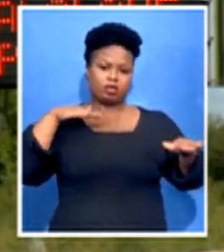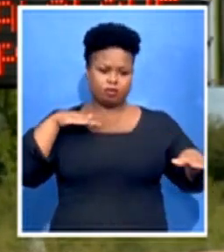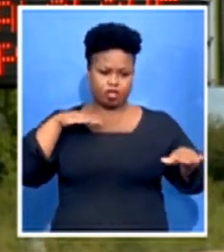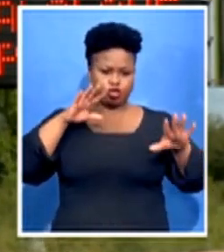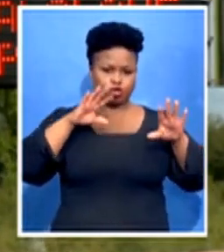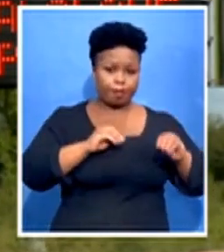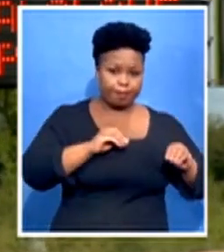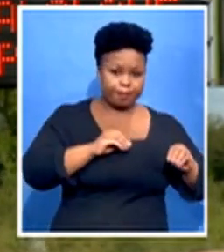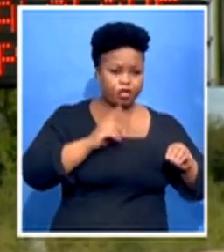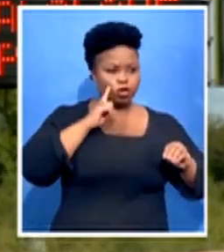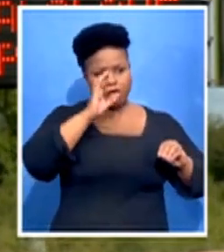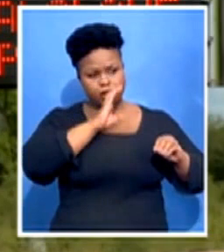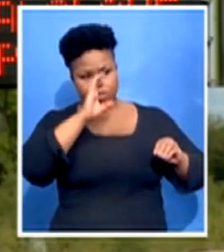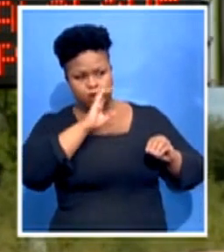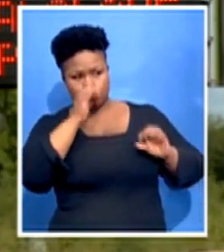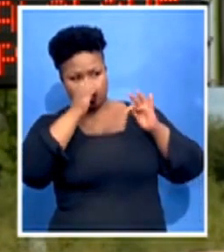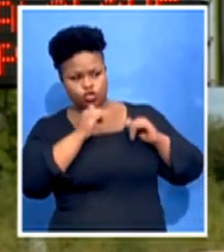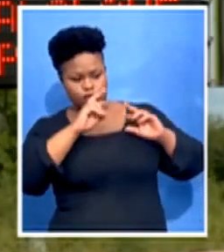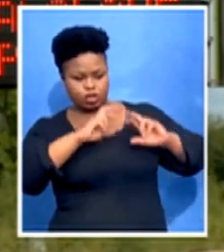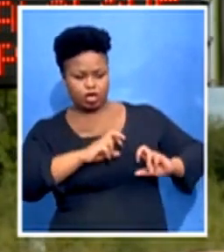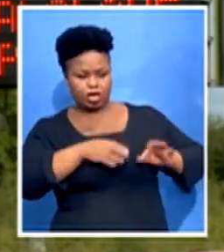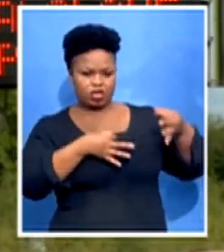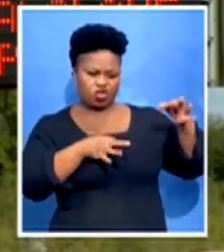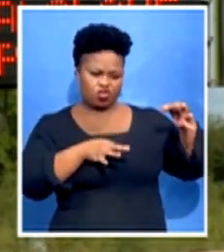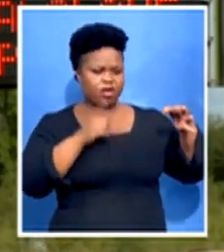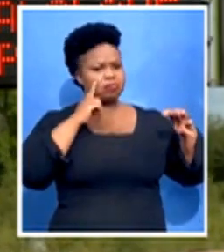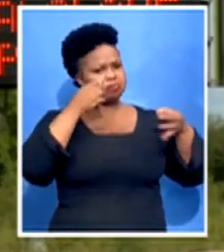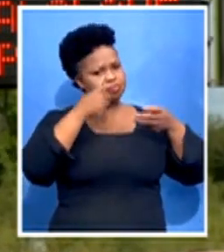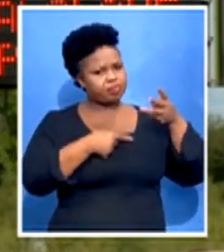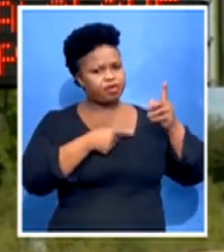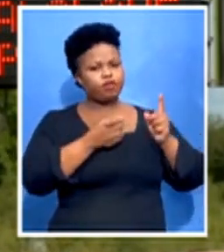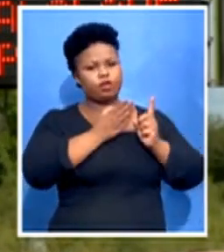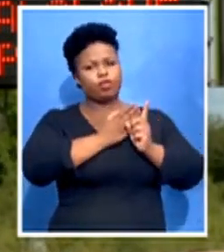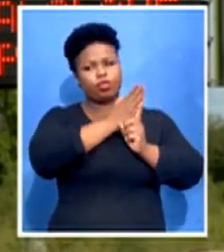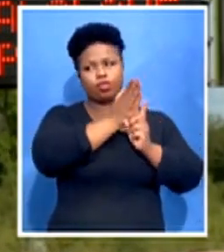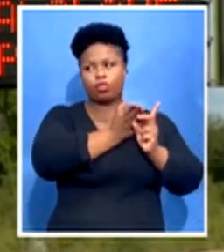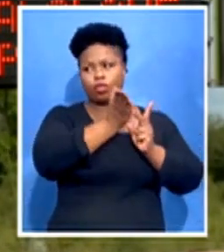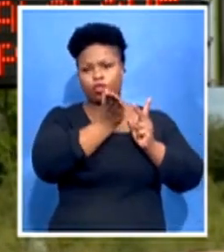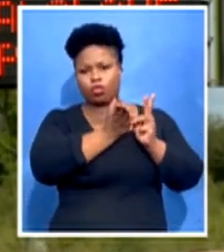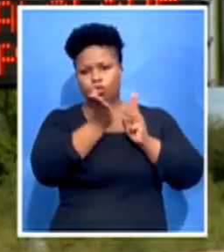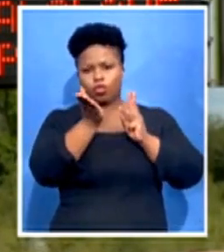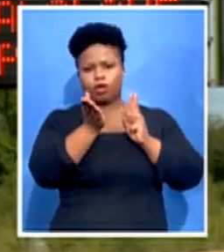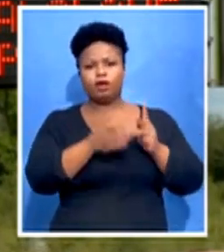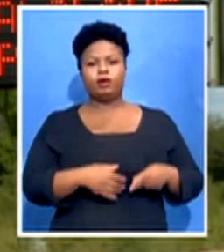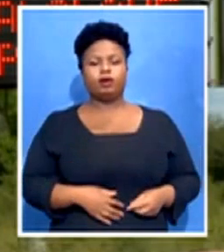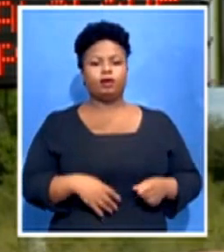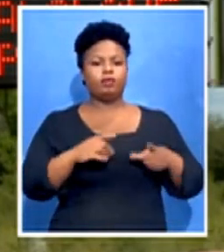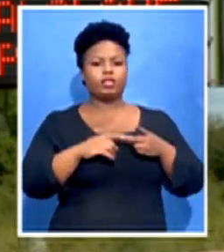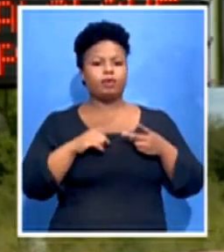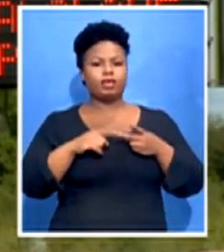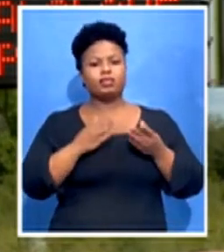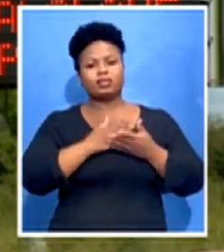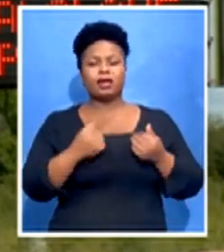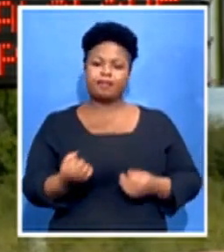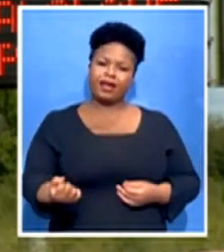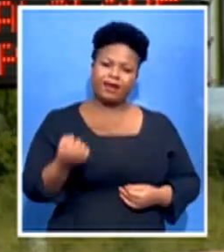where we do certain diversion for vehicles that are heavily loaded, like the buggies and the taxis. So we